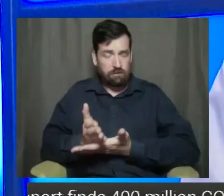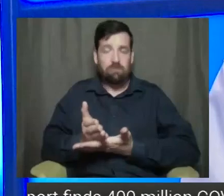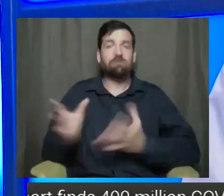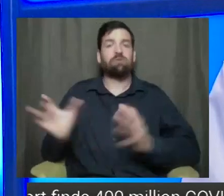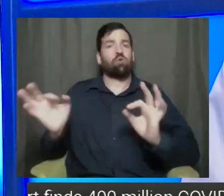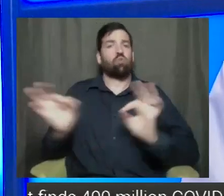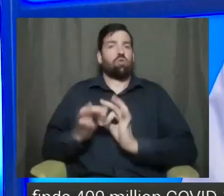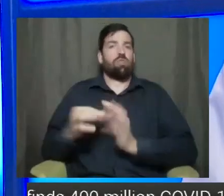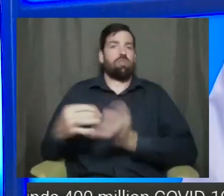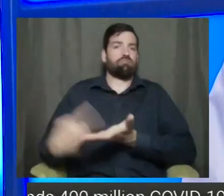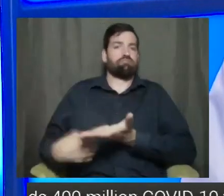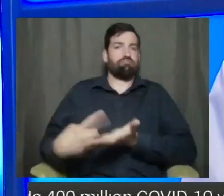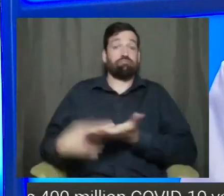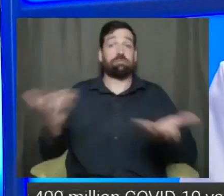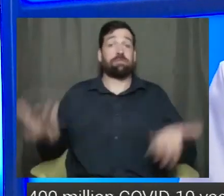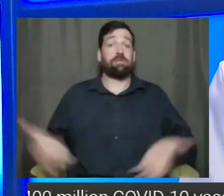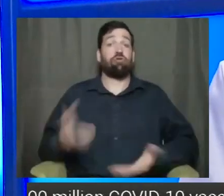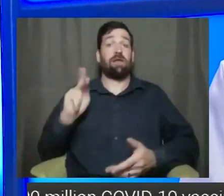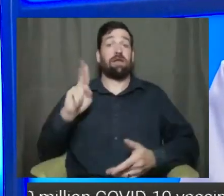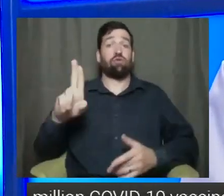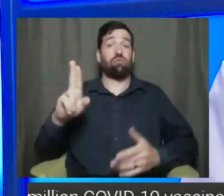here at KU, we have a lot of